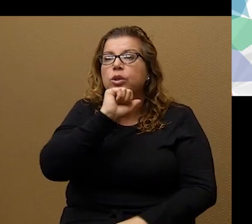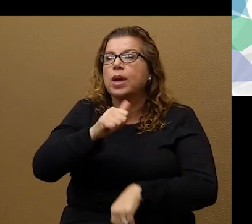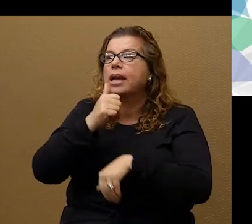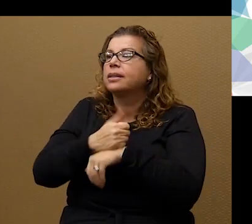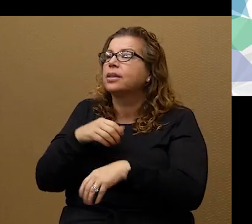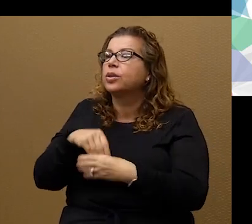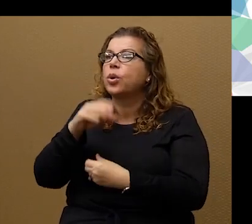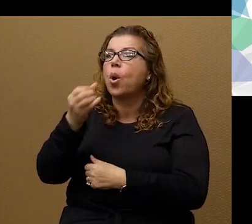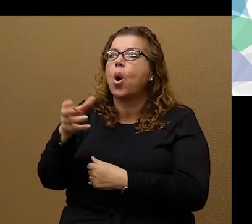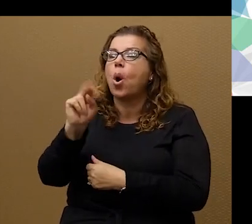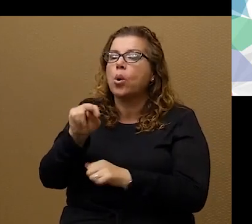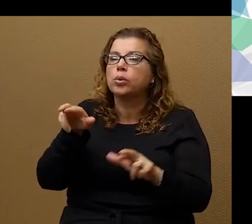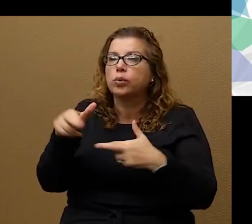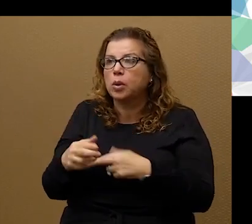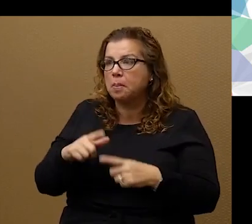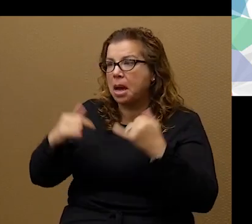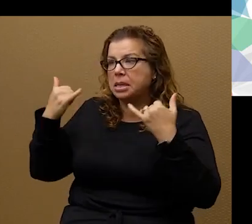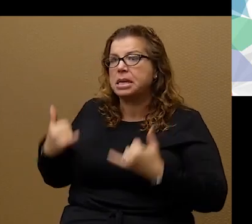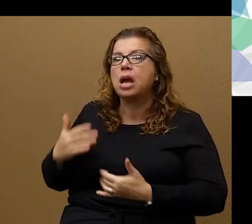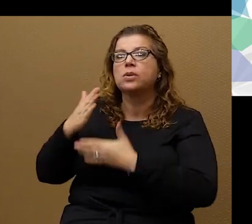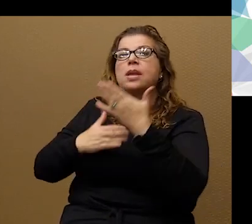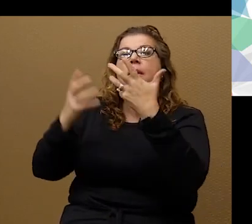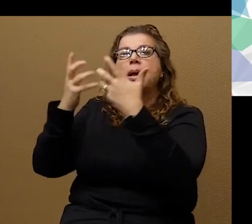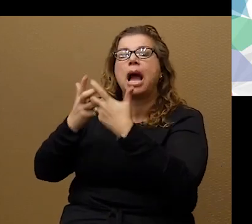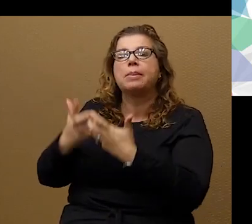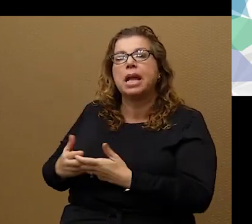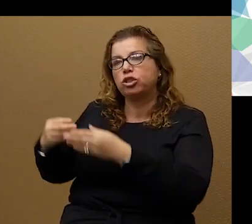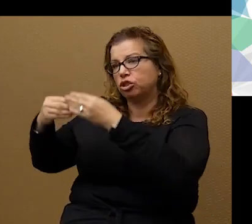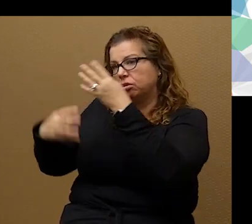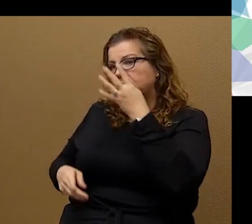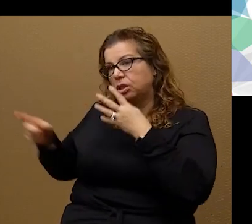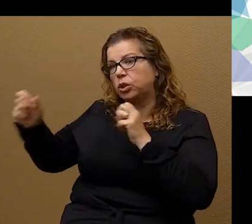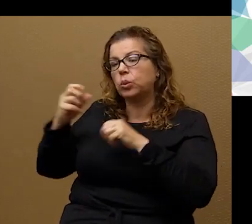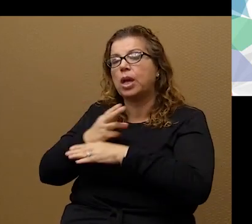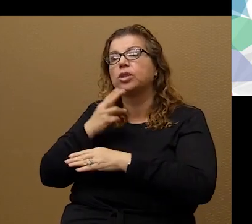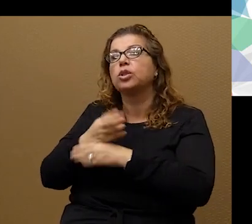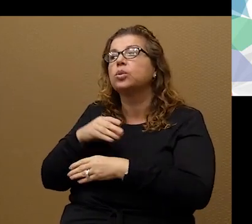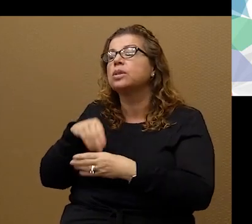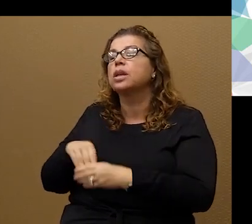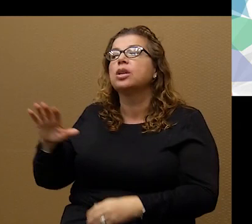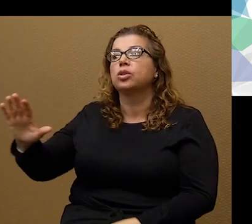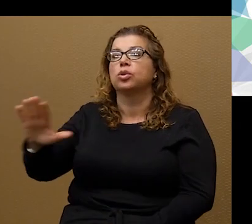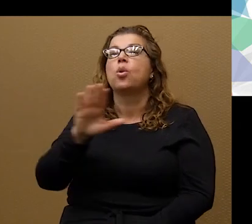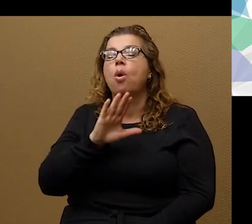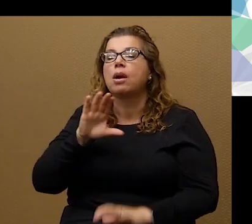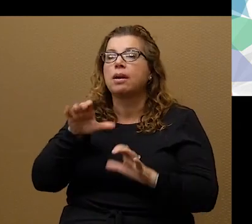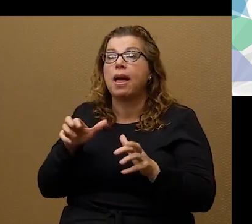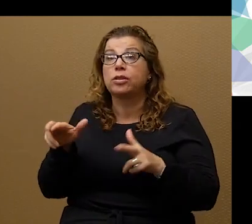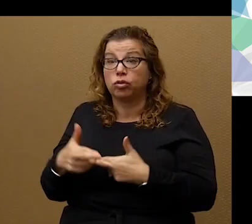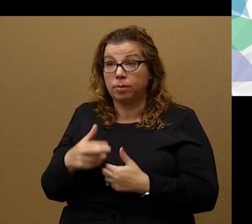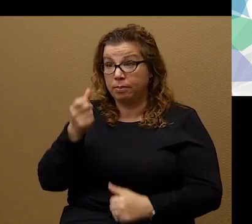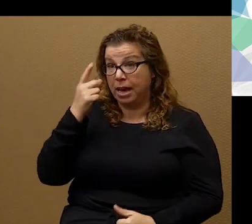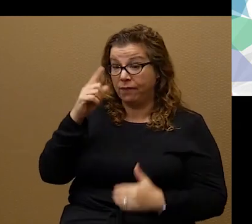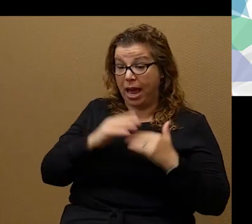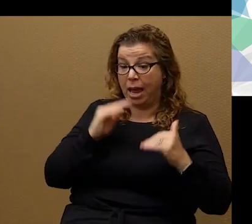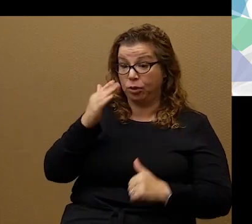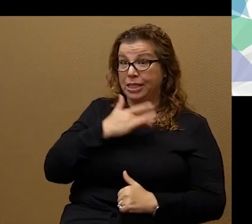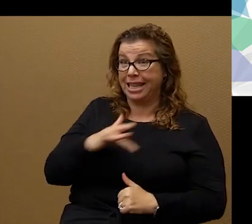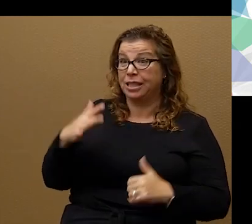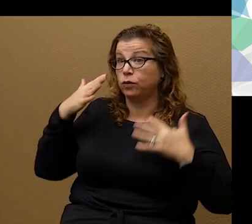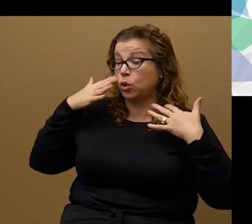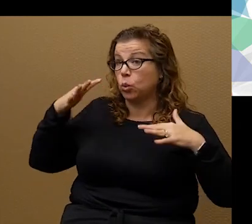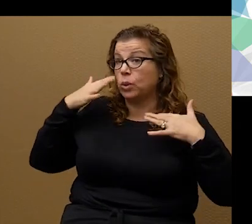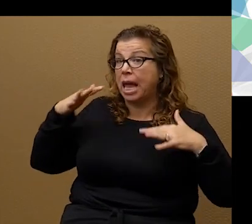here's a bunch of accommodations that you can do in your own classroom. Sound, if they're hypersensitive, you could give